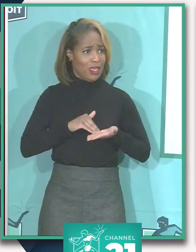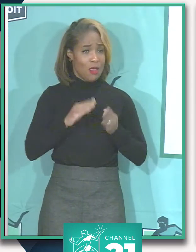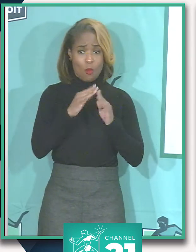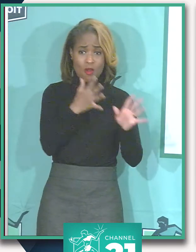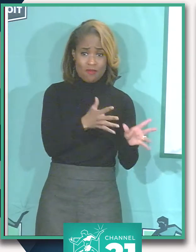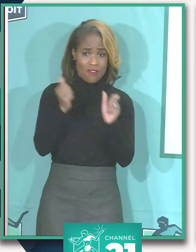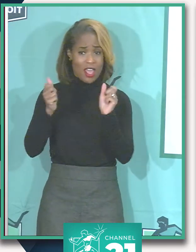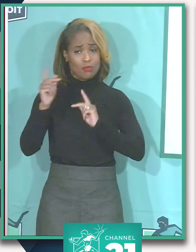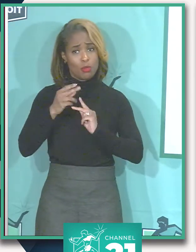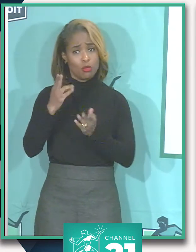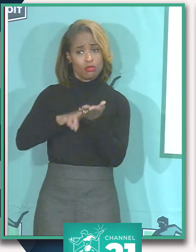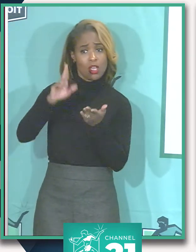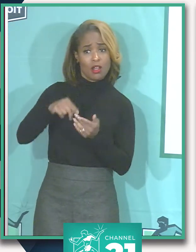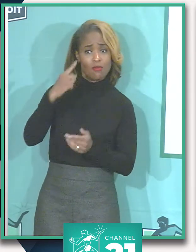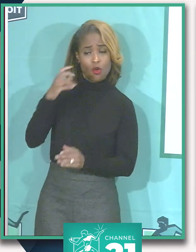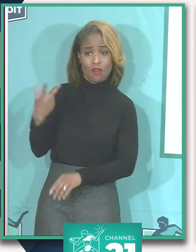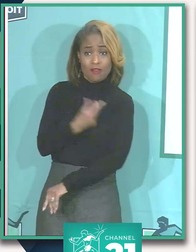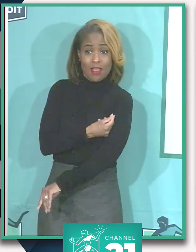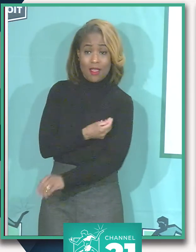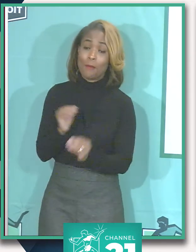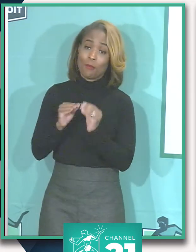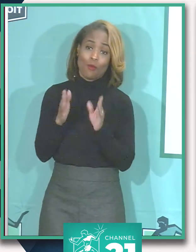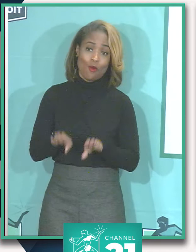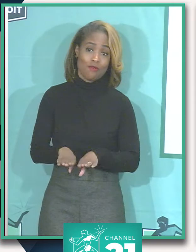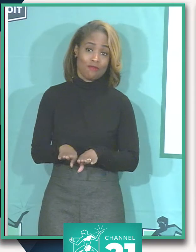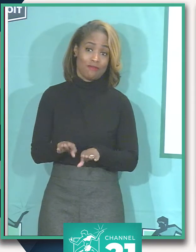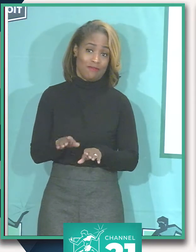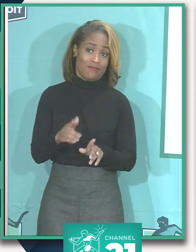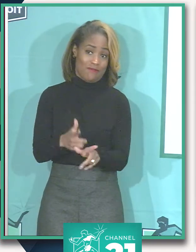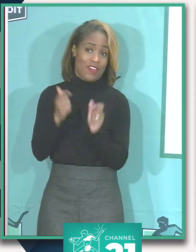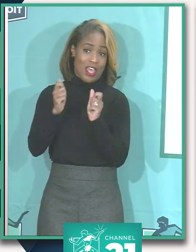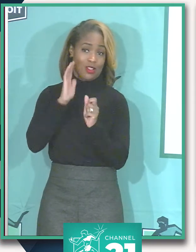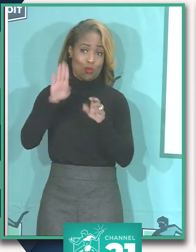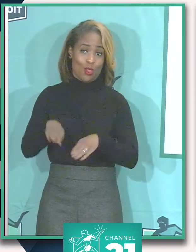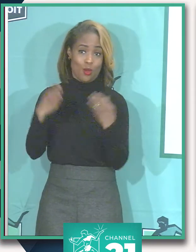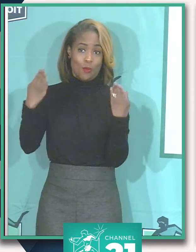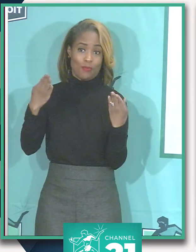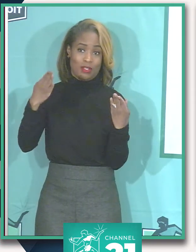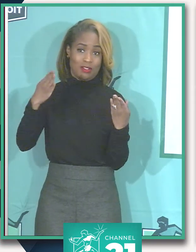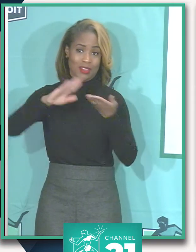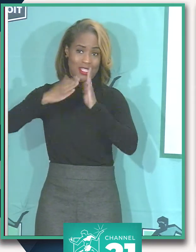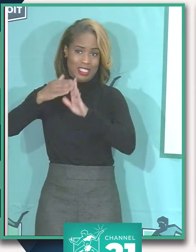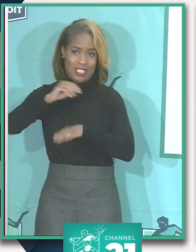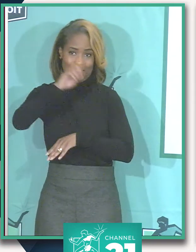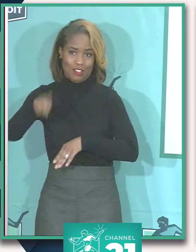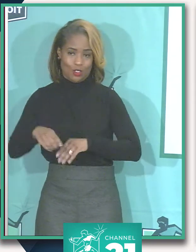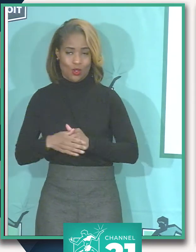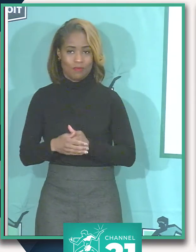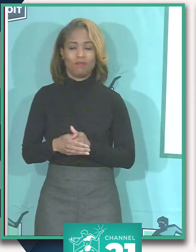folks sign up for vaccines, the faster we open the city. Appreciate it. Thank you.